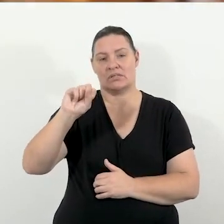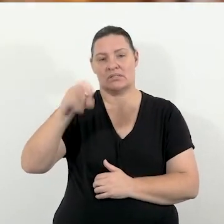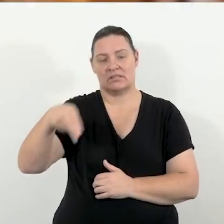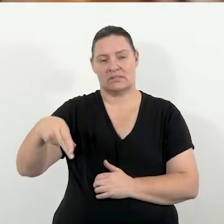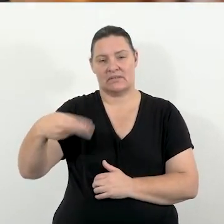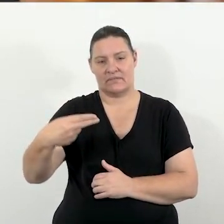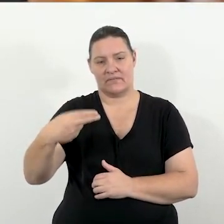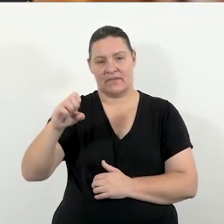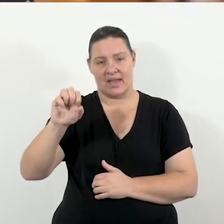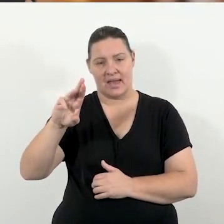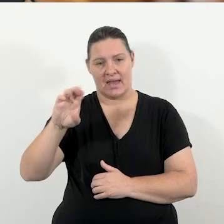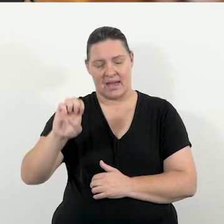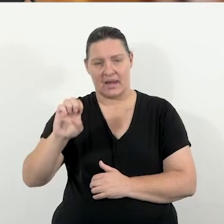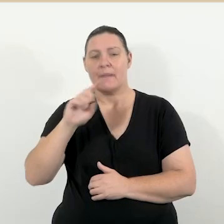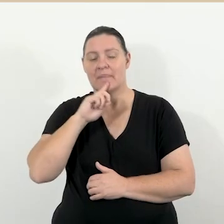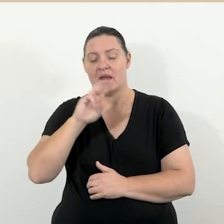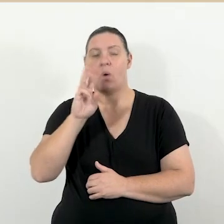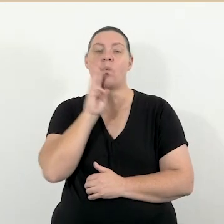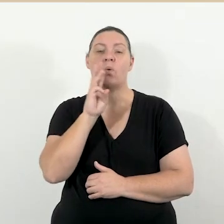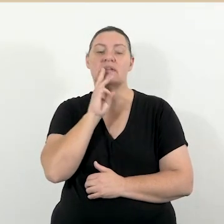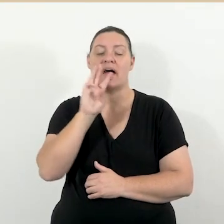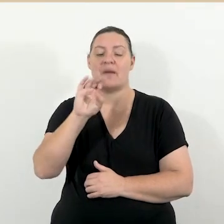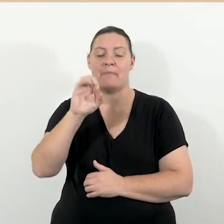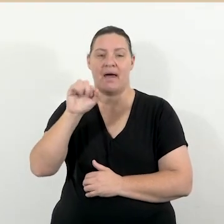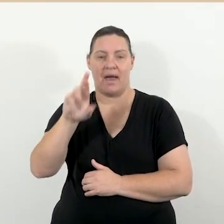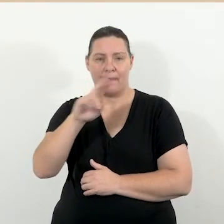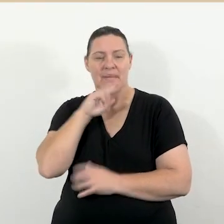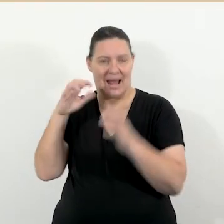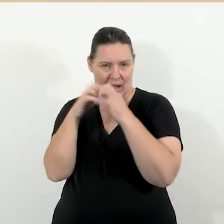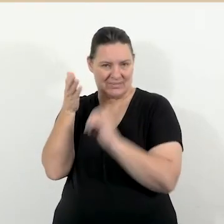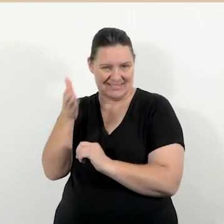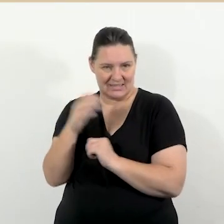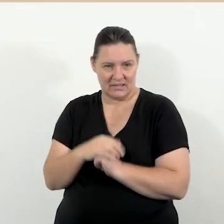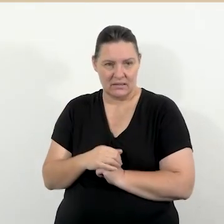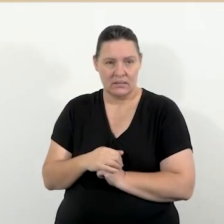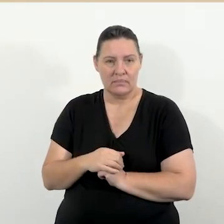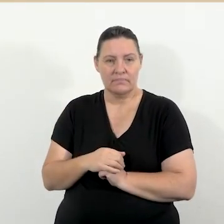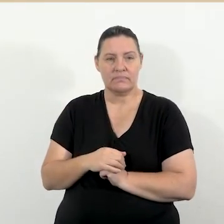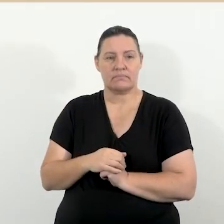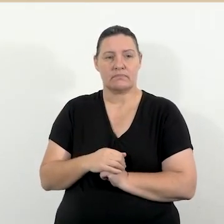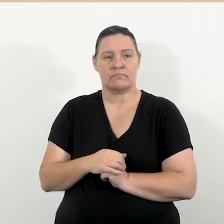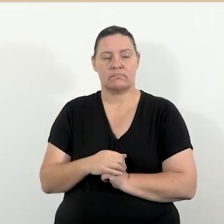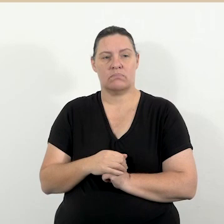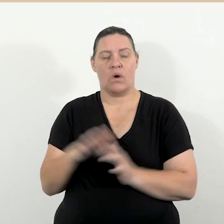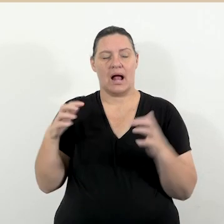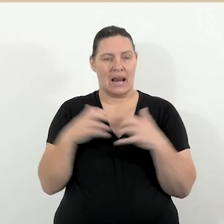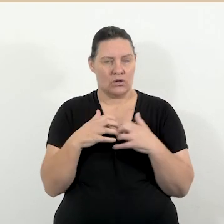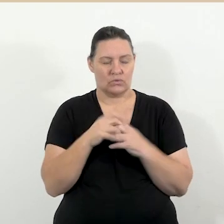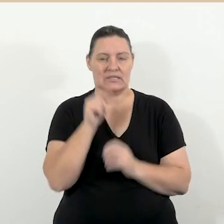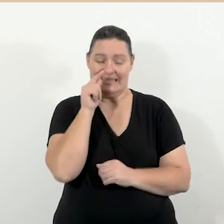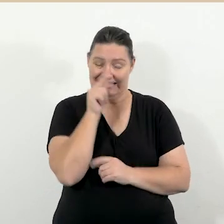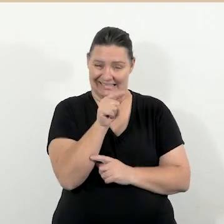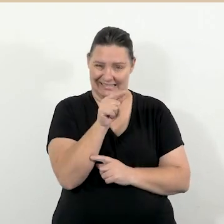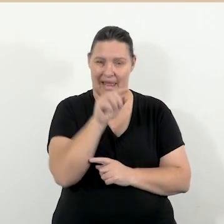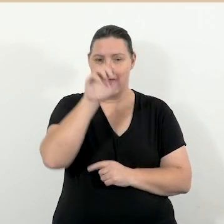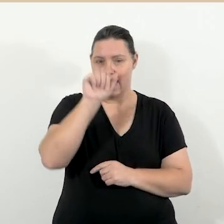water vapor, and clouds are an example of water vapor. Then because of the clouds that are there, then we will